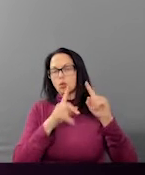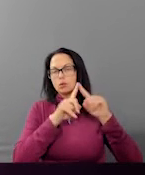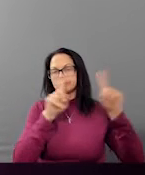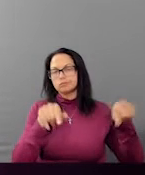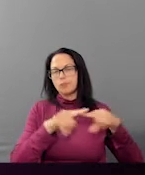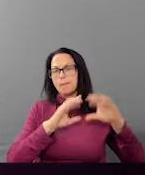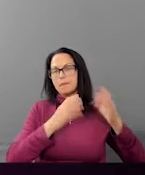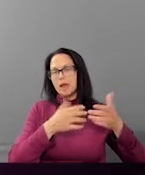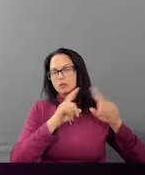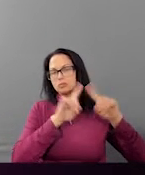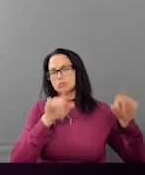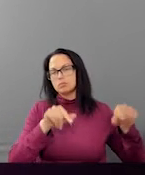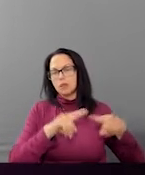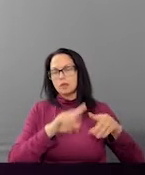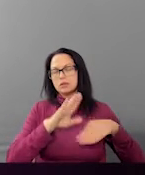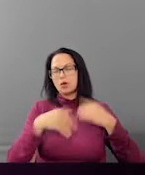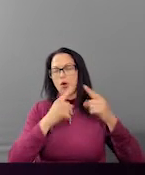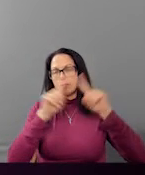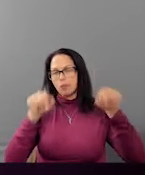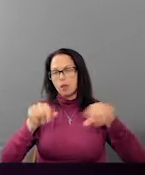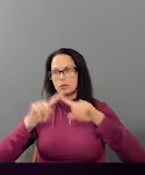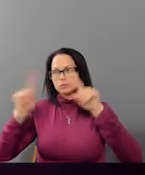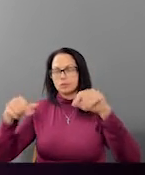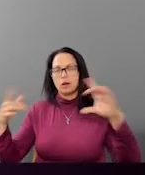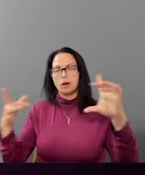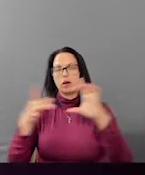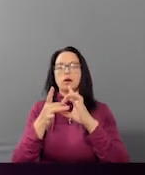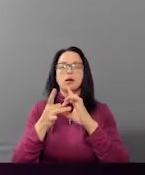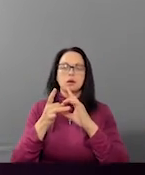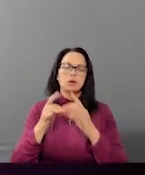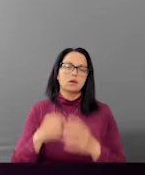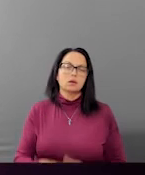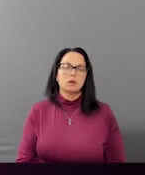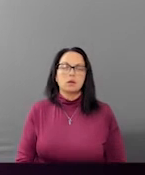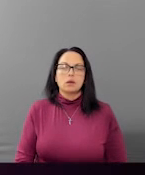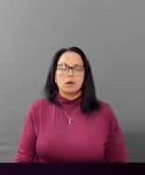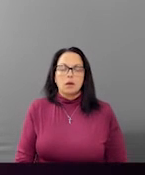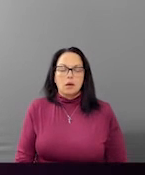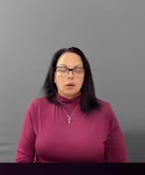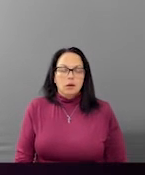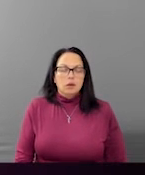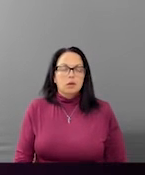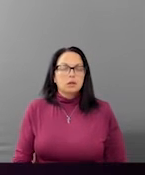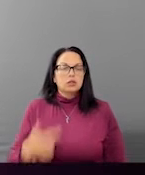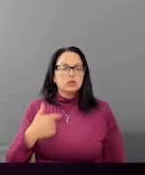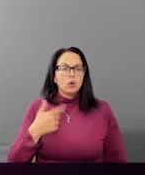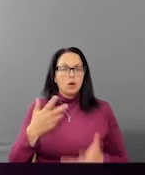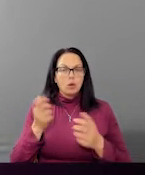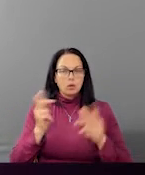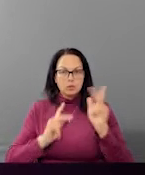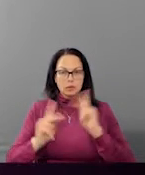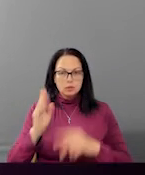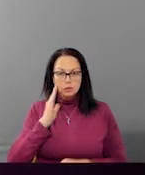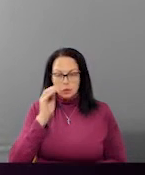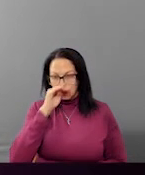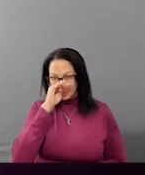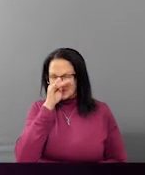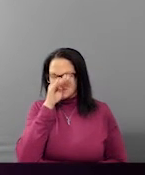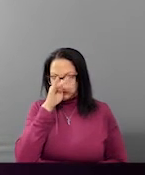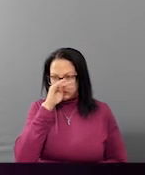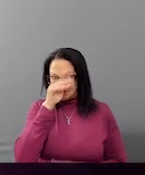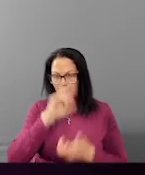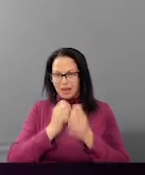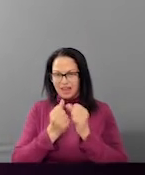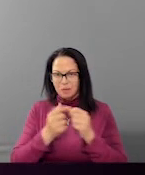then all of these blocks are linked together, hence blockchain, right? So I want people to take a guess at how many blocks are in the